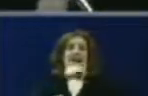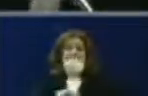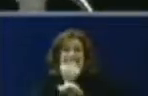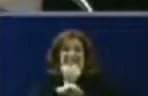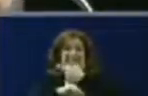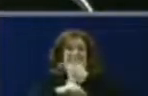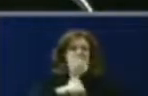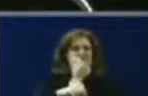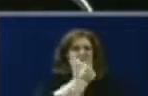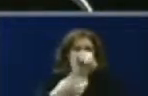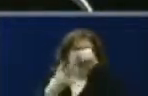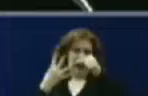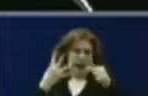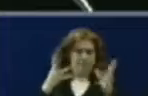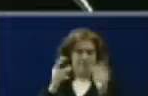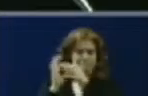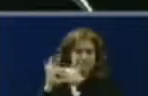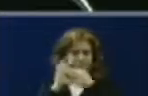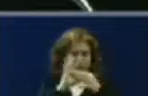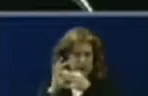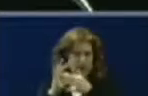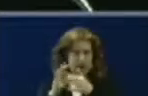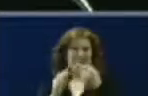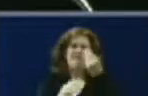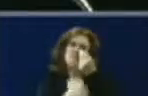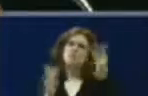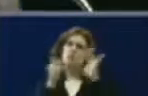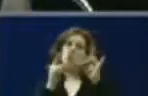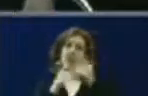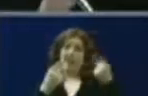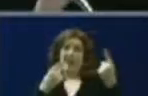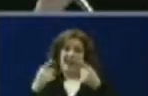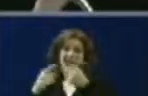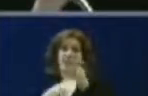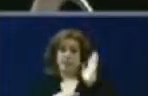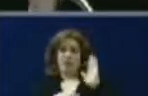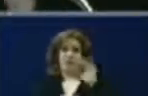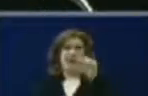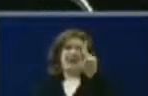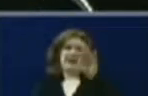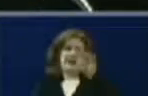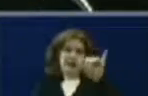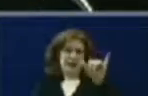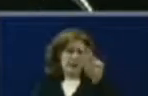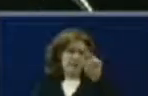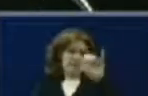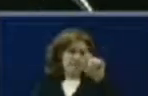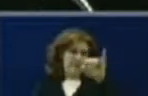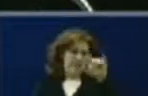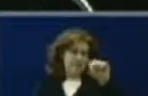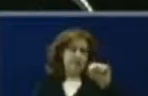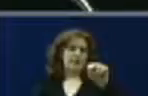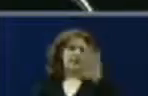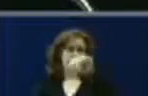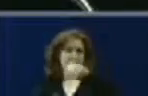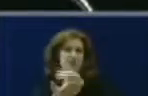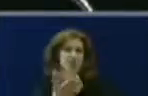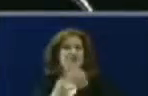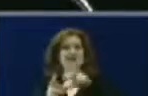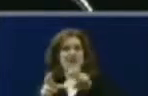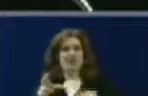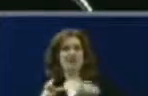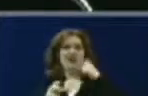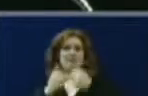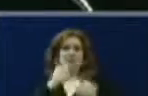had some stories that came out earlier regarding Kennedy Metro Middle, and also with the resignation letter of our